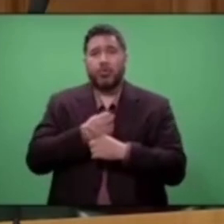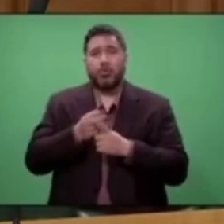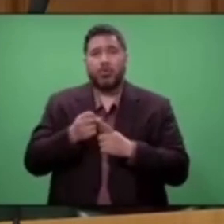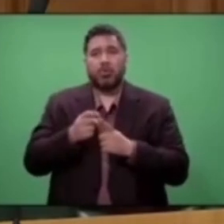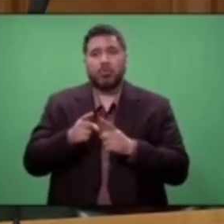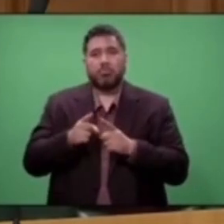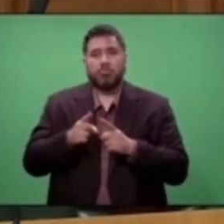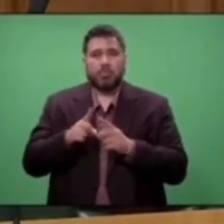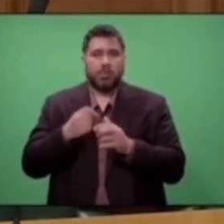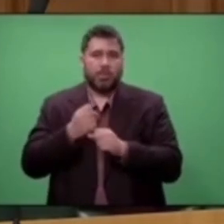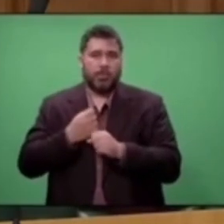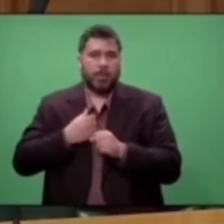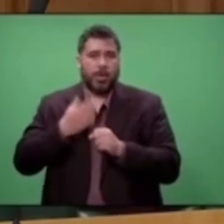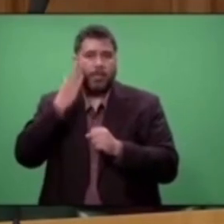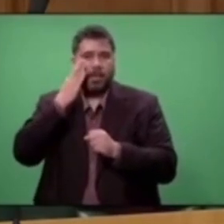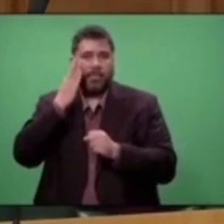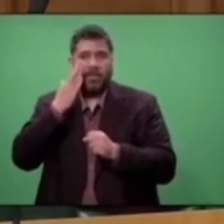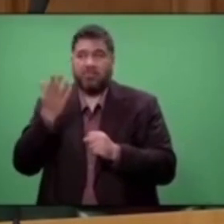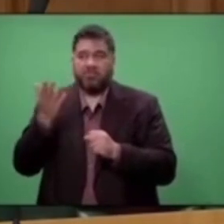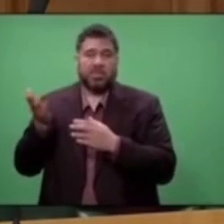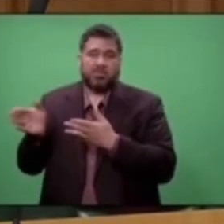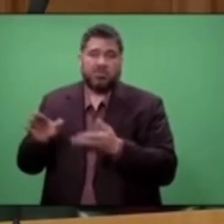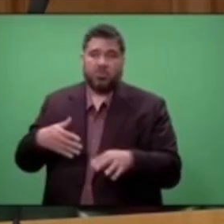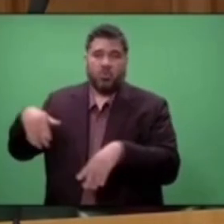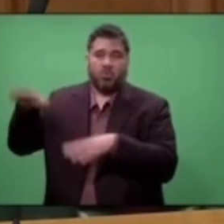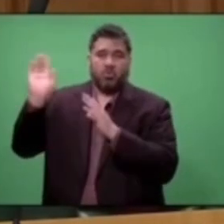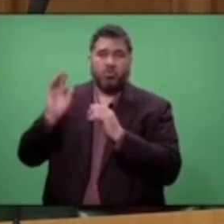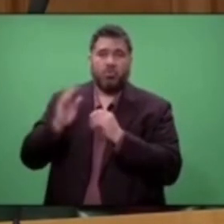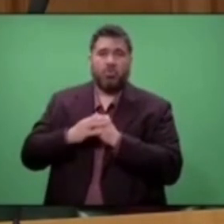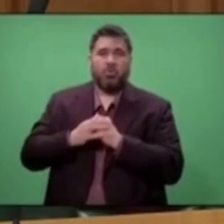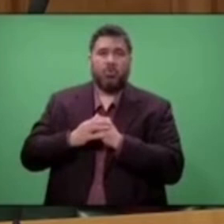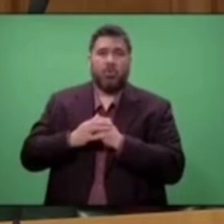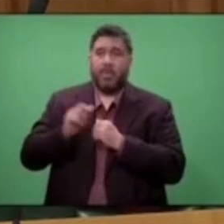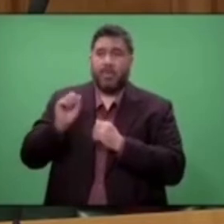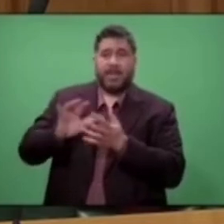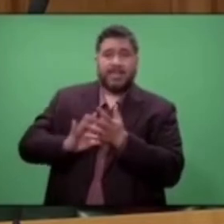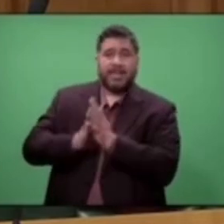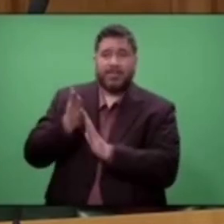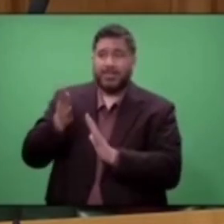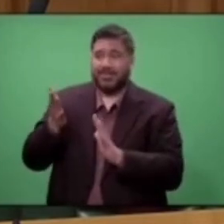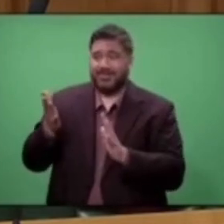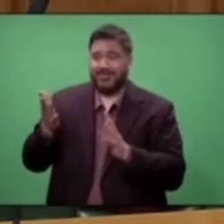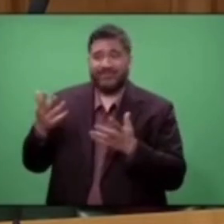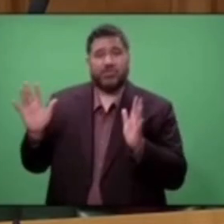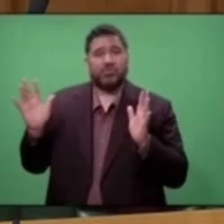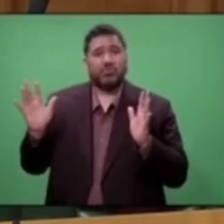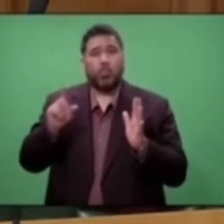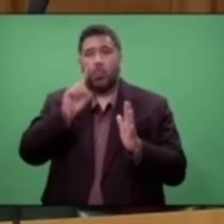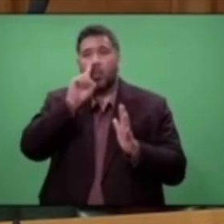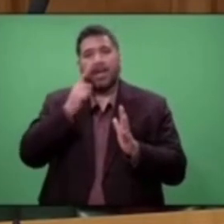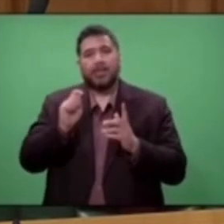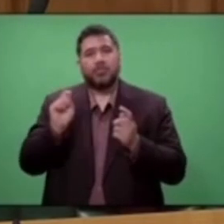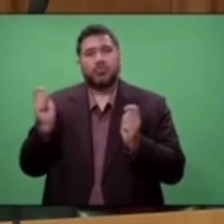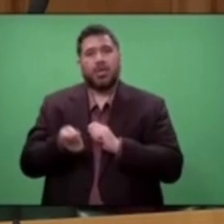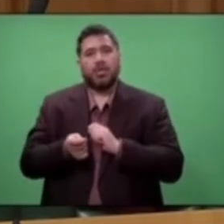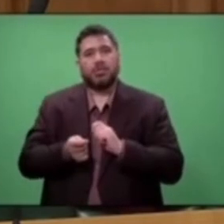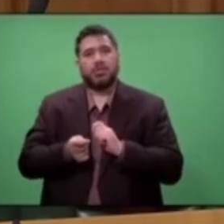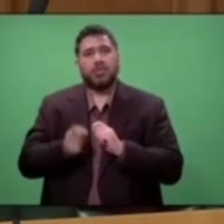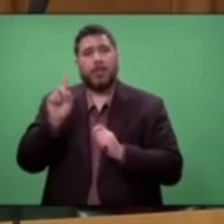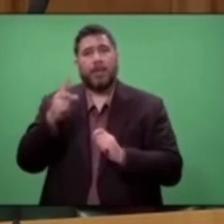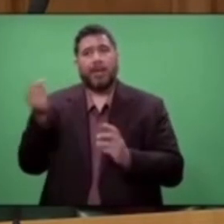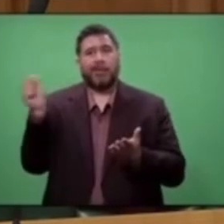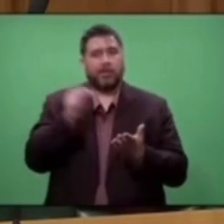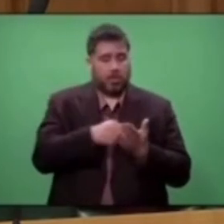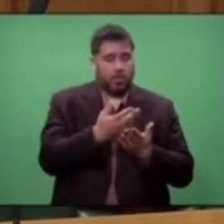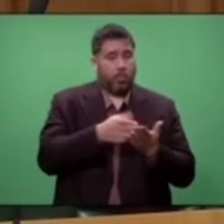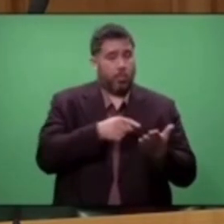much damage has been done that cannot now be undone for them. This report brings us back to the question of how